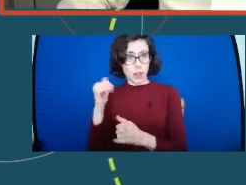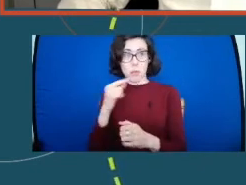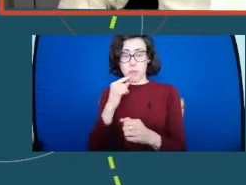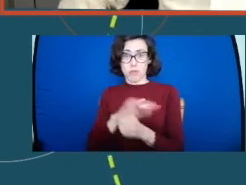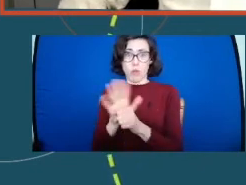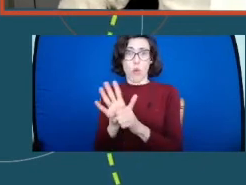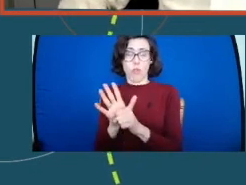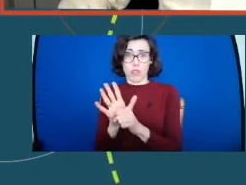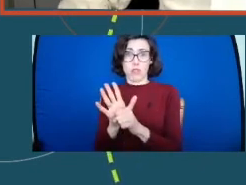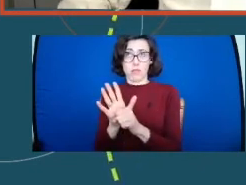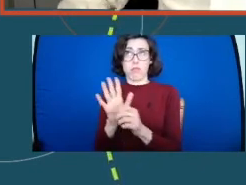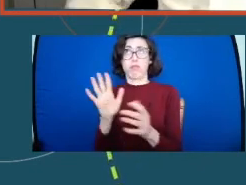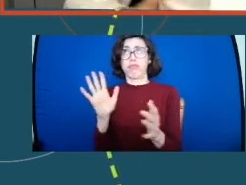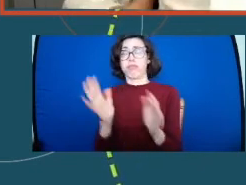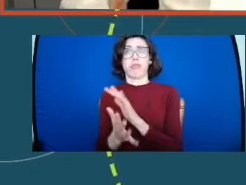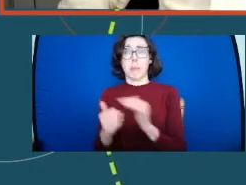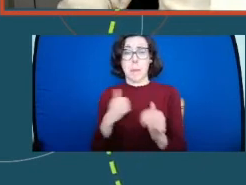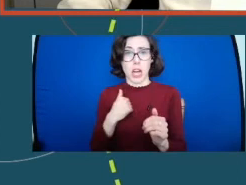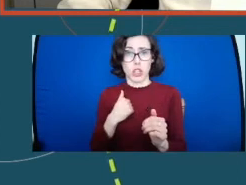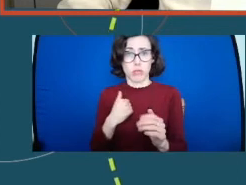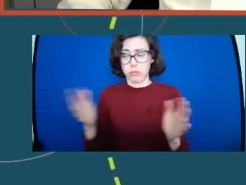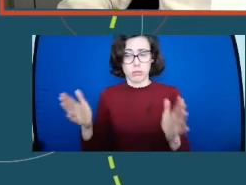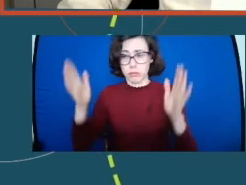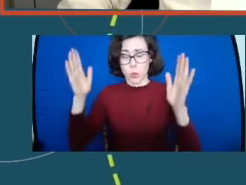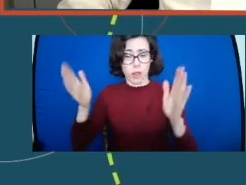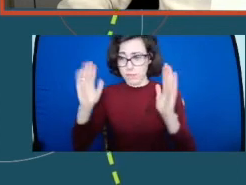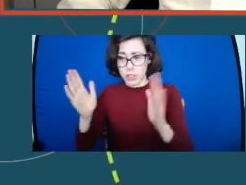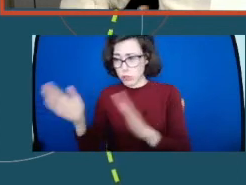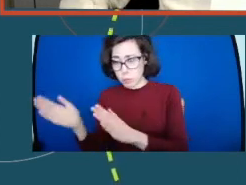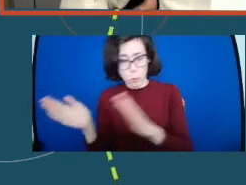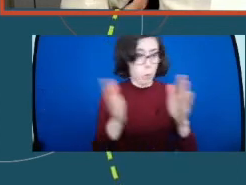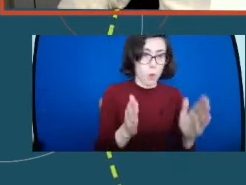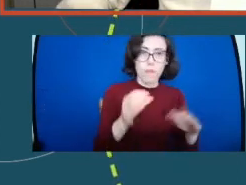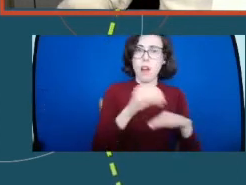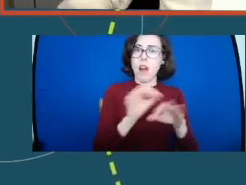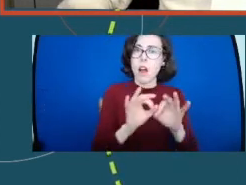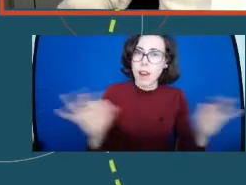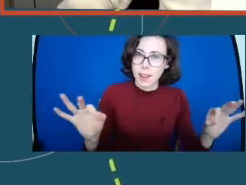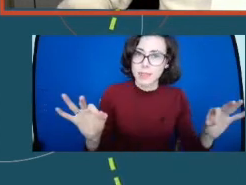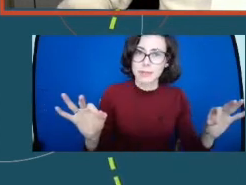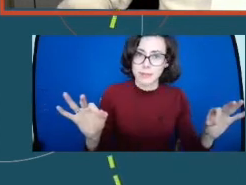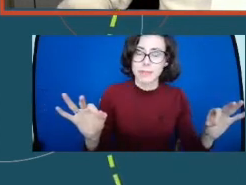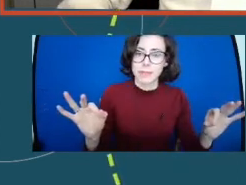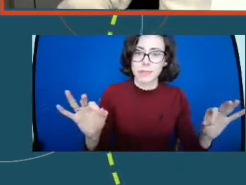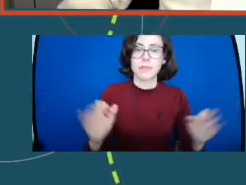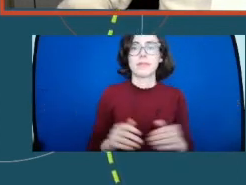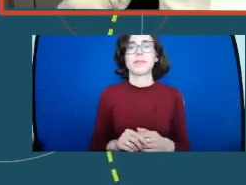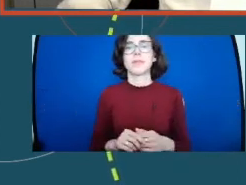in March, we had to shut it down, and we moved everything onto an online platform.